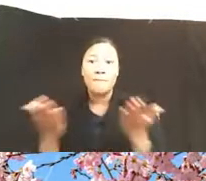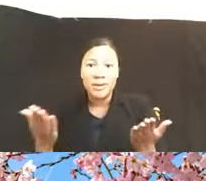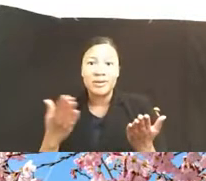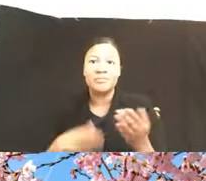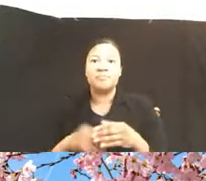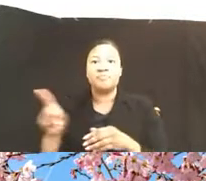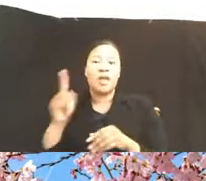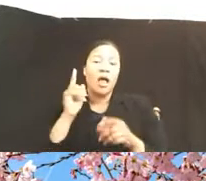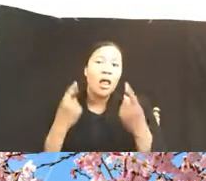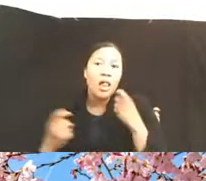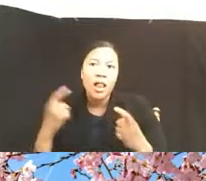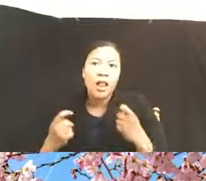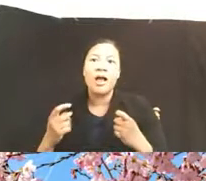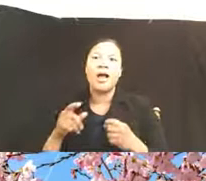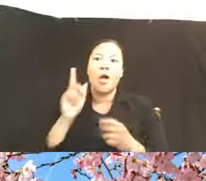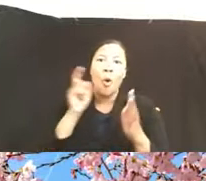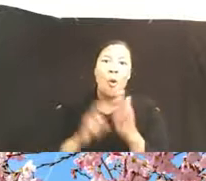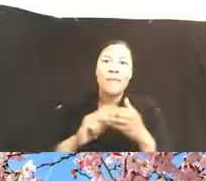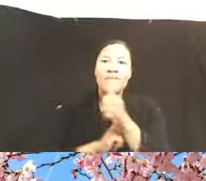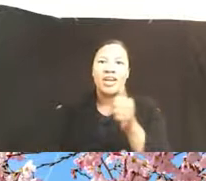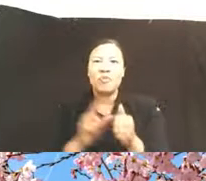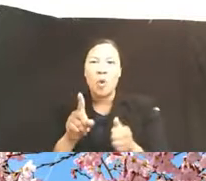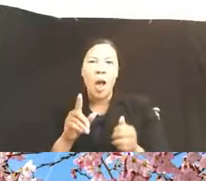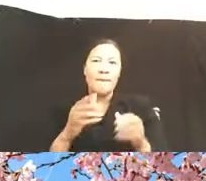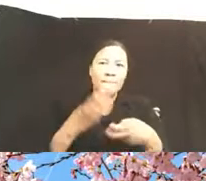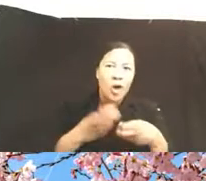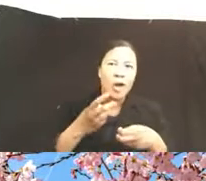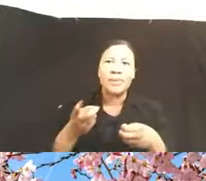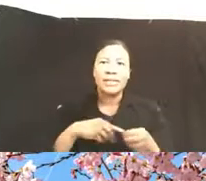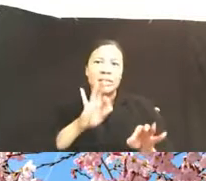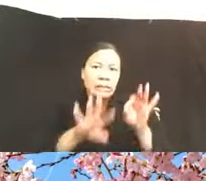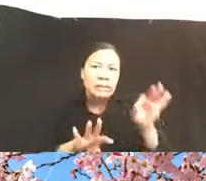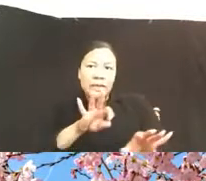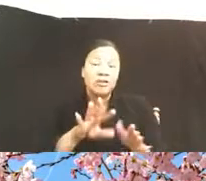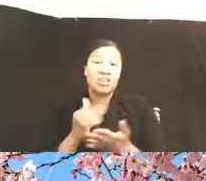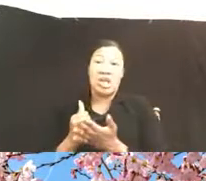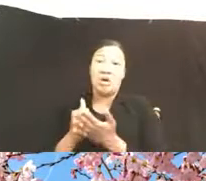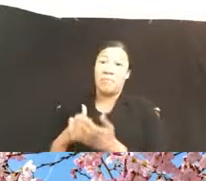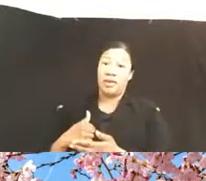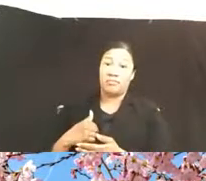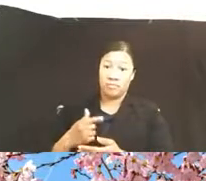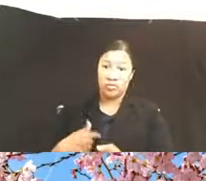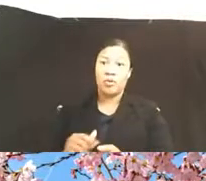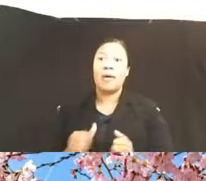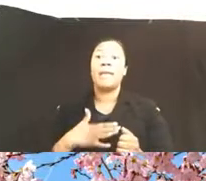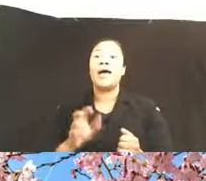framework, preparing tables and graphics. So my journey with Kia Melchor Quick